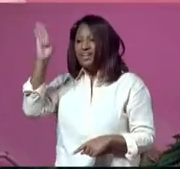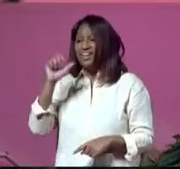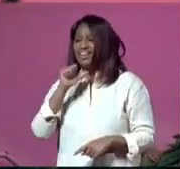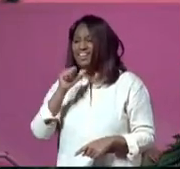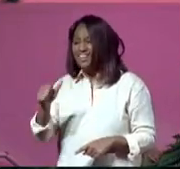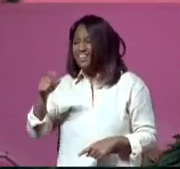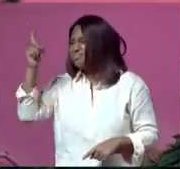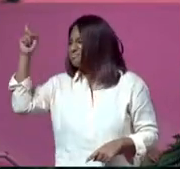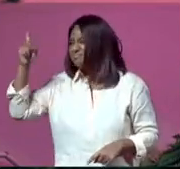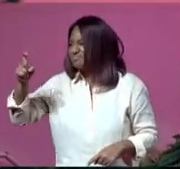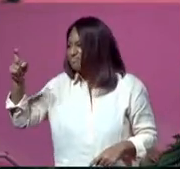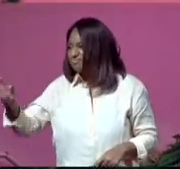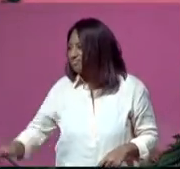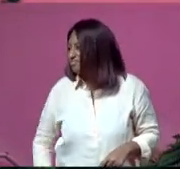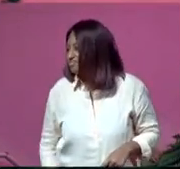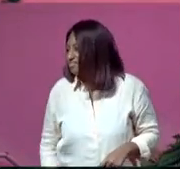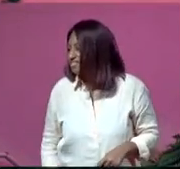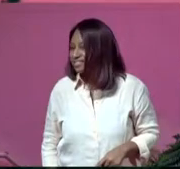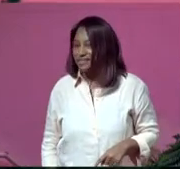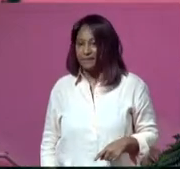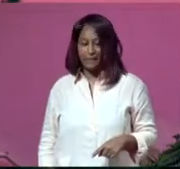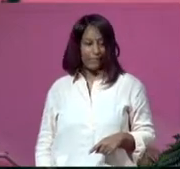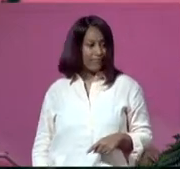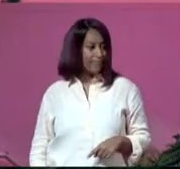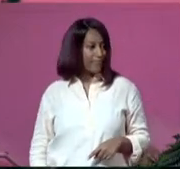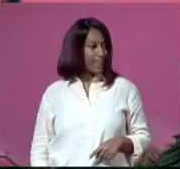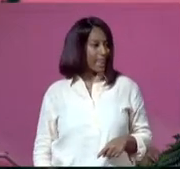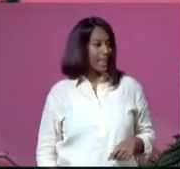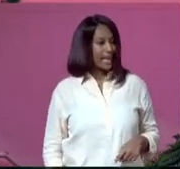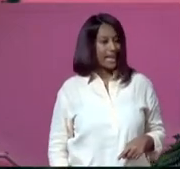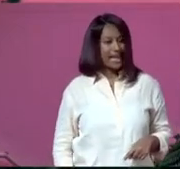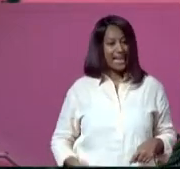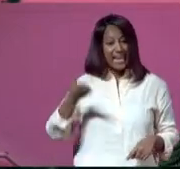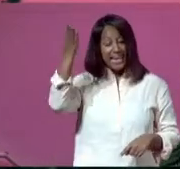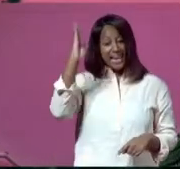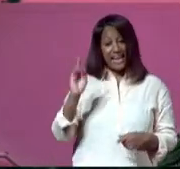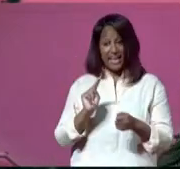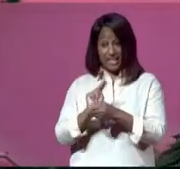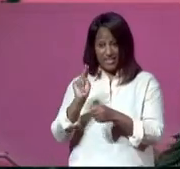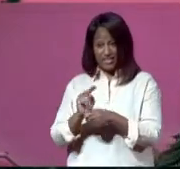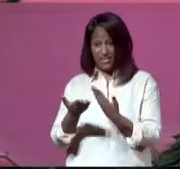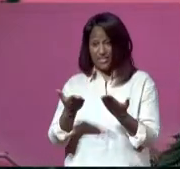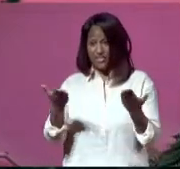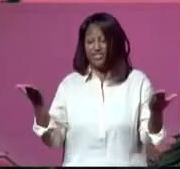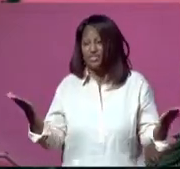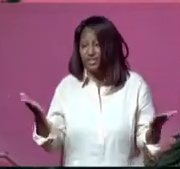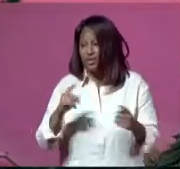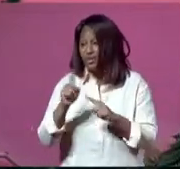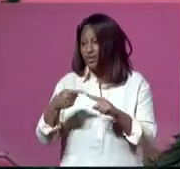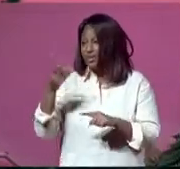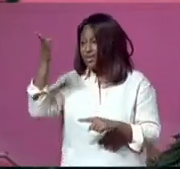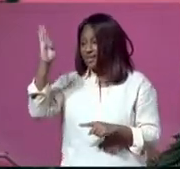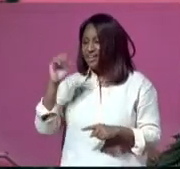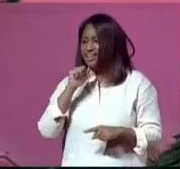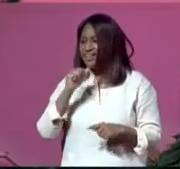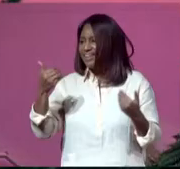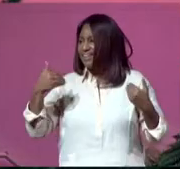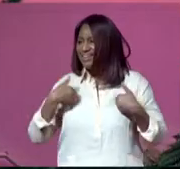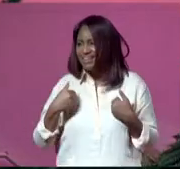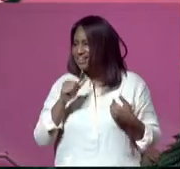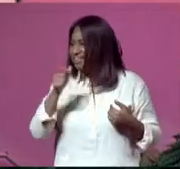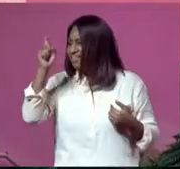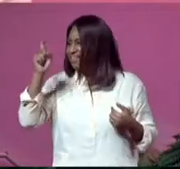to. I'ma reword it for some of y'all. God uses you when God doesn't even have to.